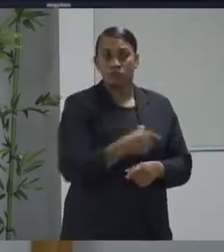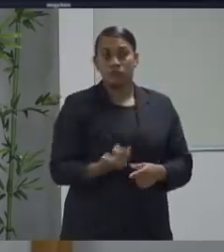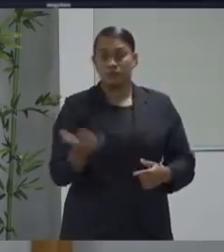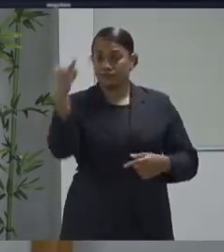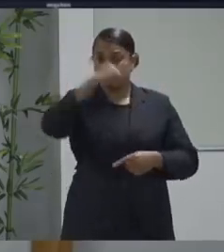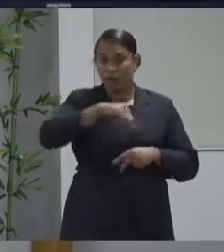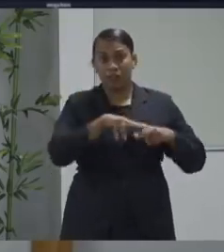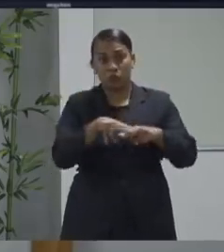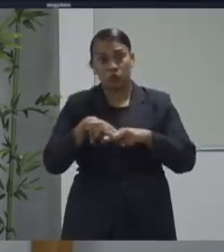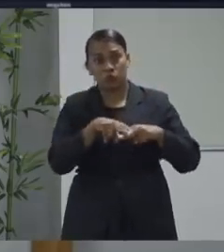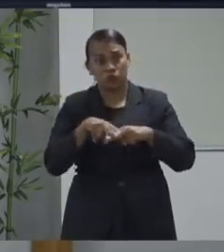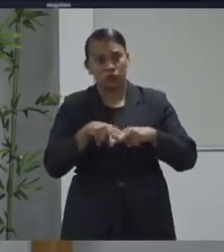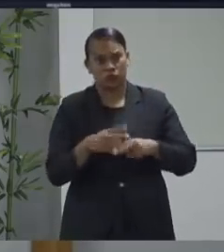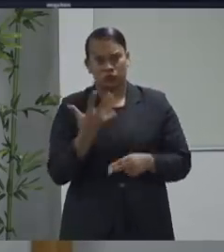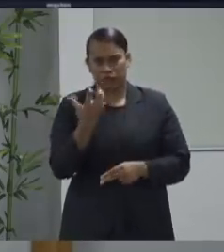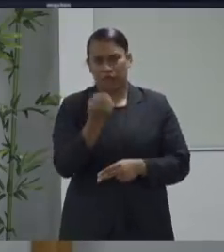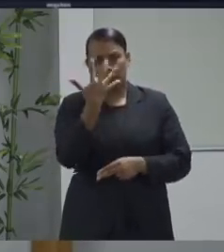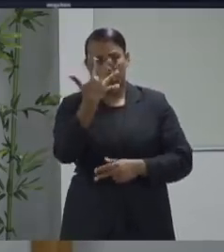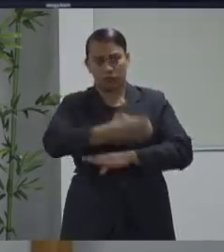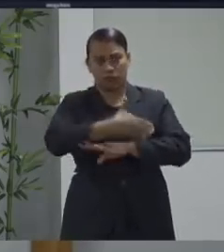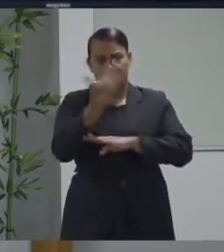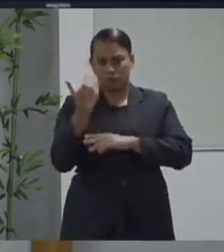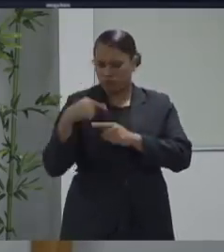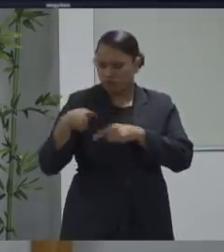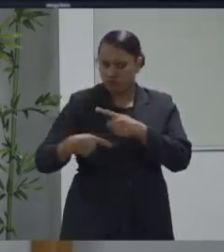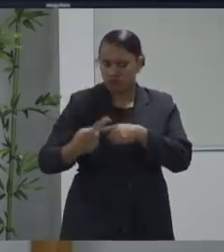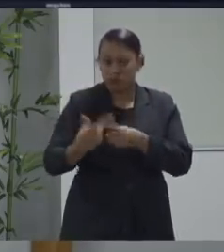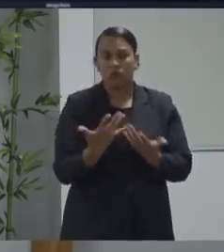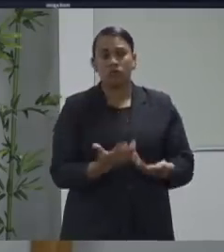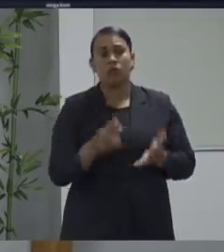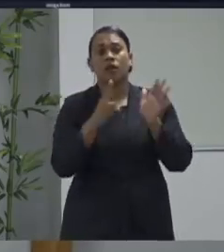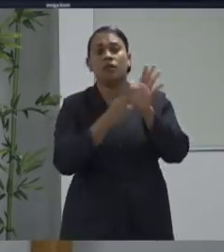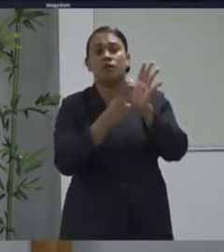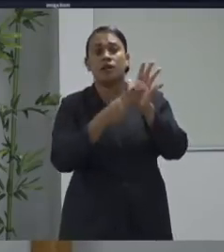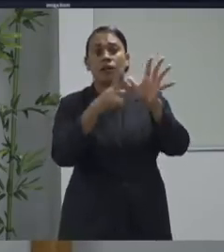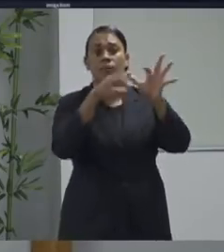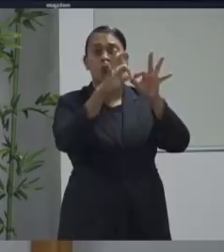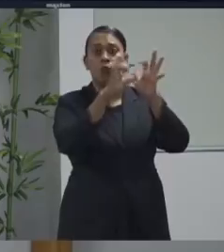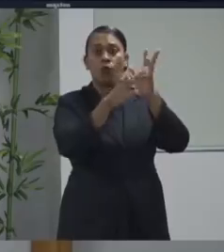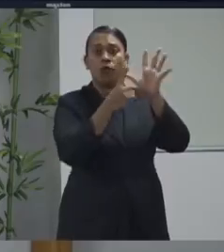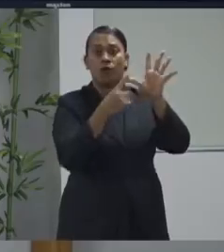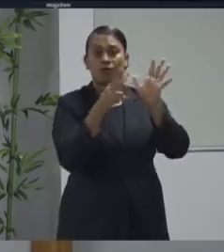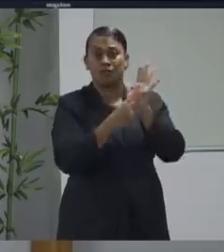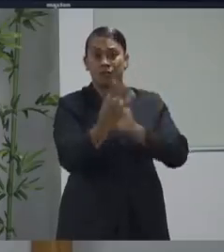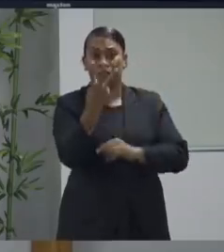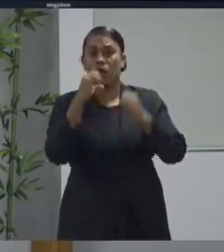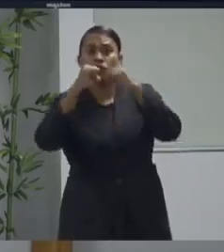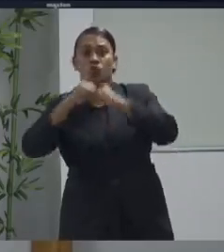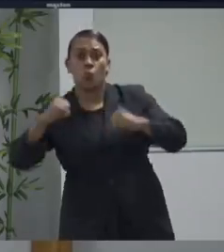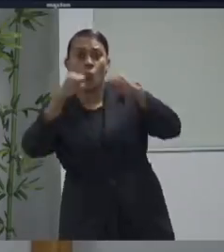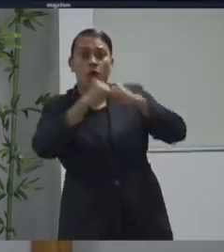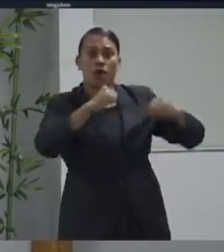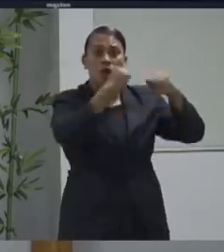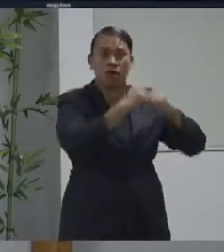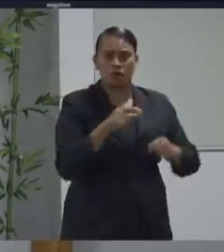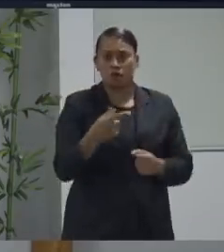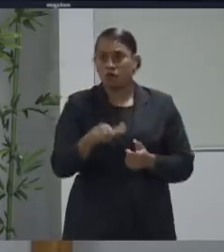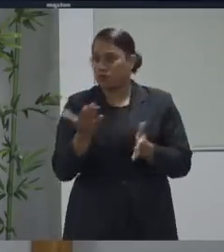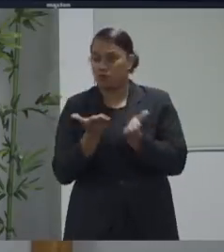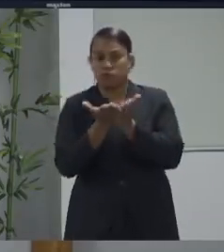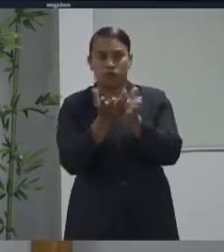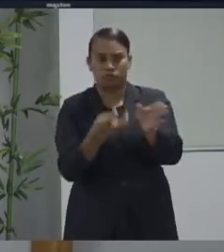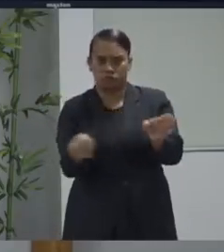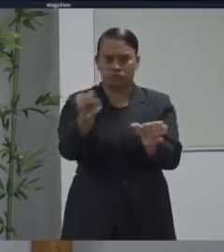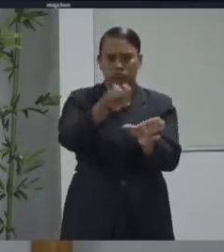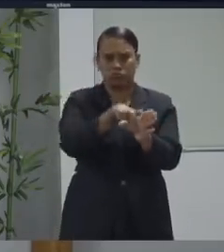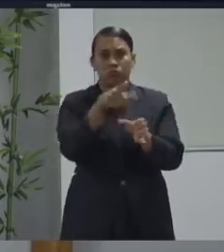he spent 5 days in the Nambour settlement, and he then made his way by boat to Voreqe. He